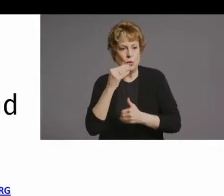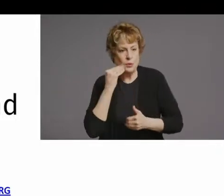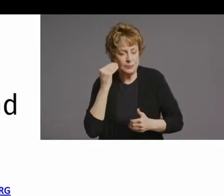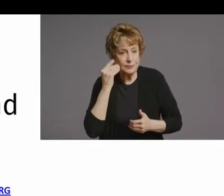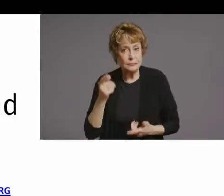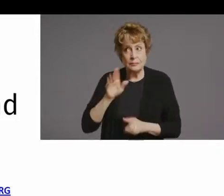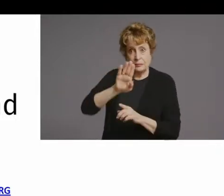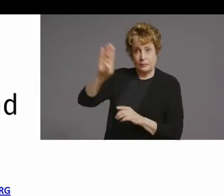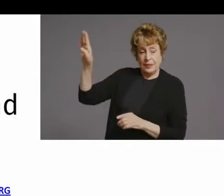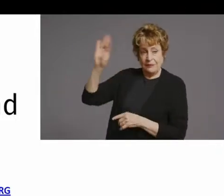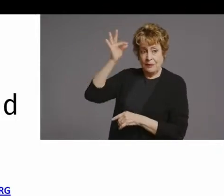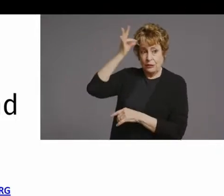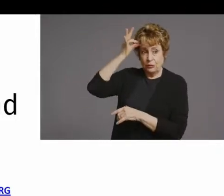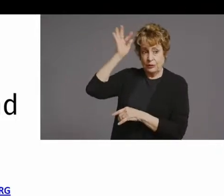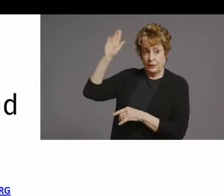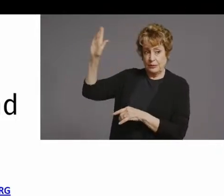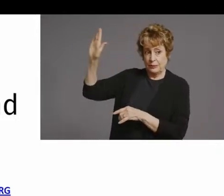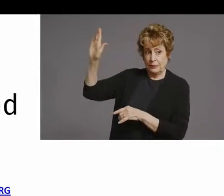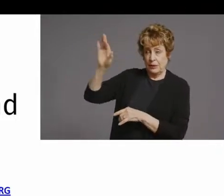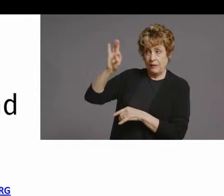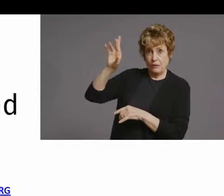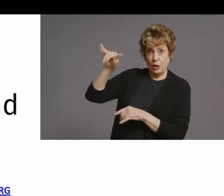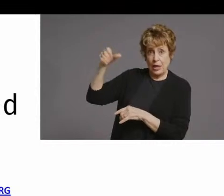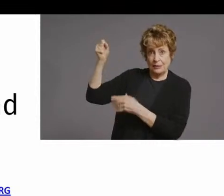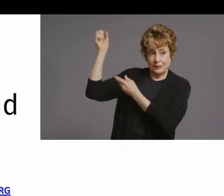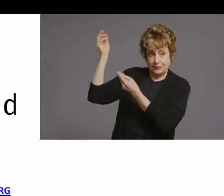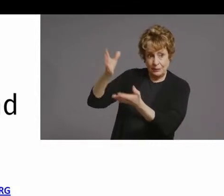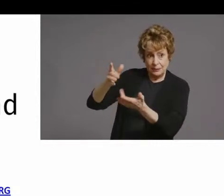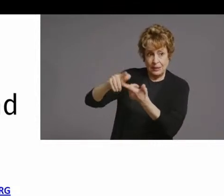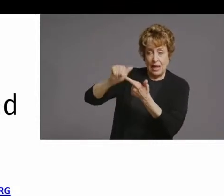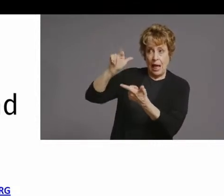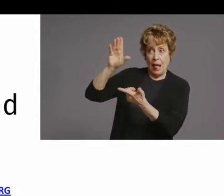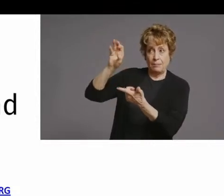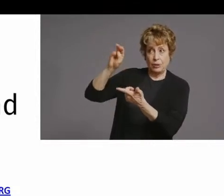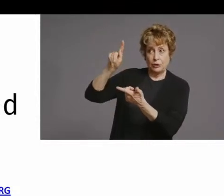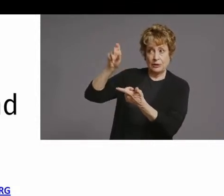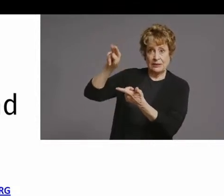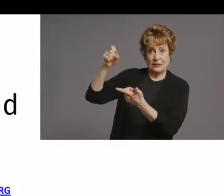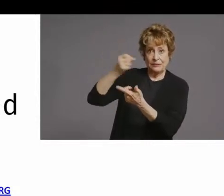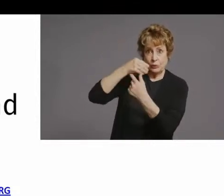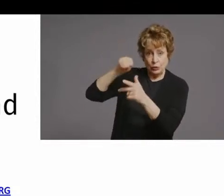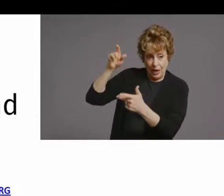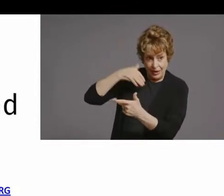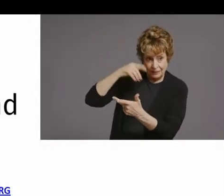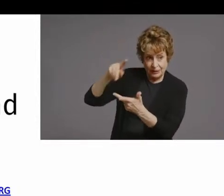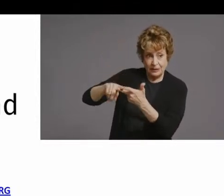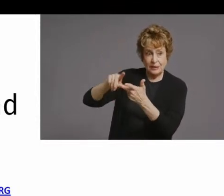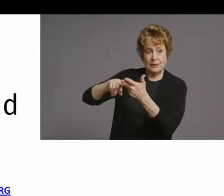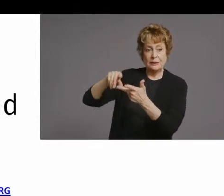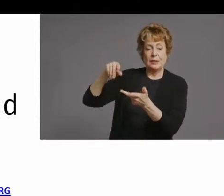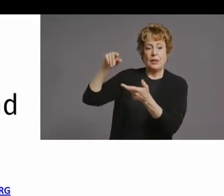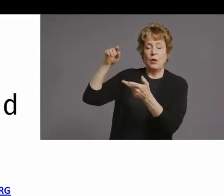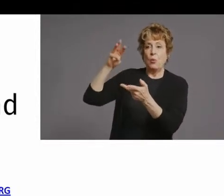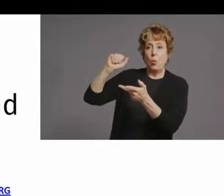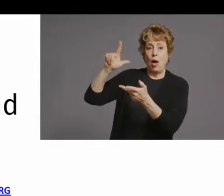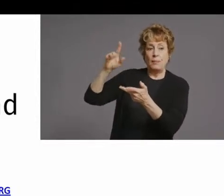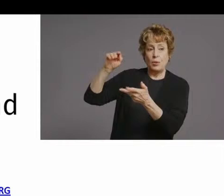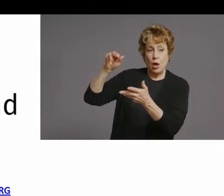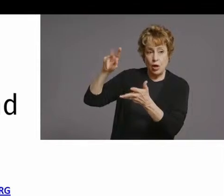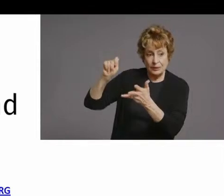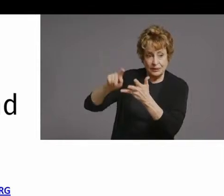Fry's, Albertsons, Safeway, Walgreens, CVS, Walmart, Costco, and Bash's Food